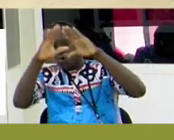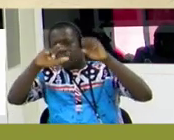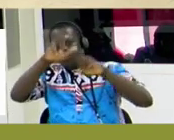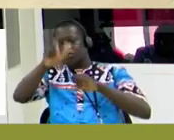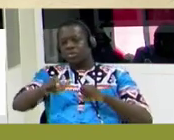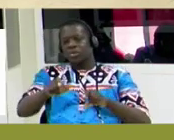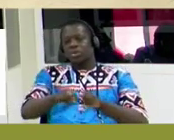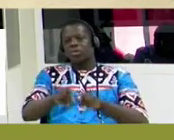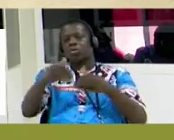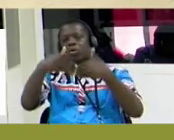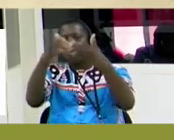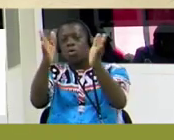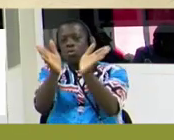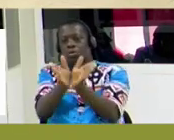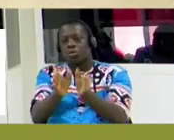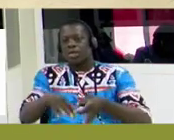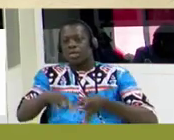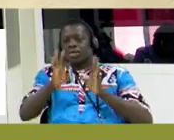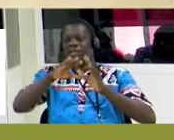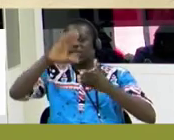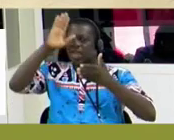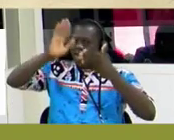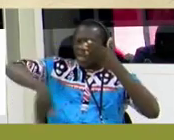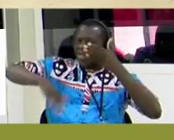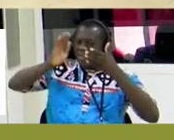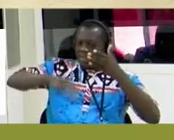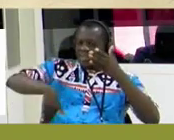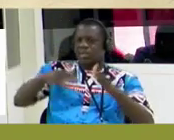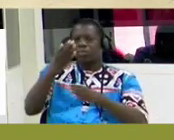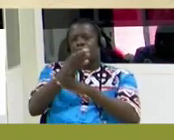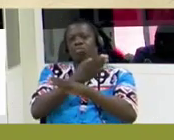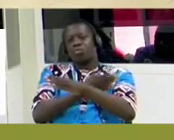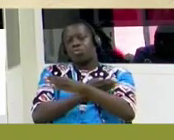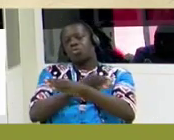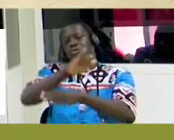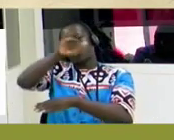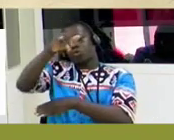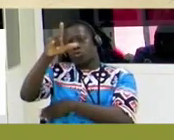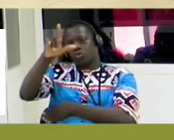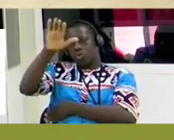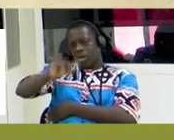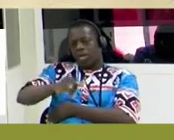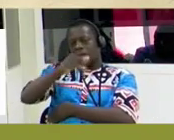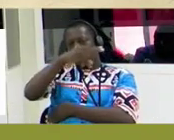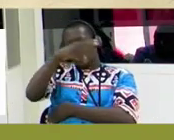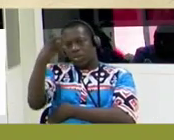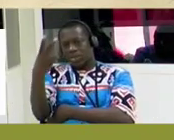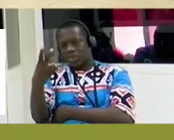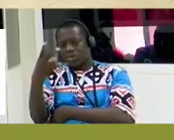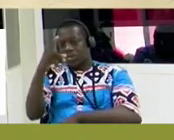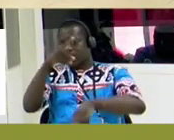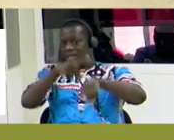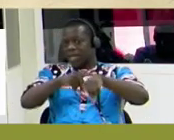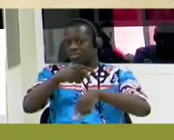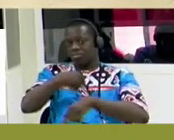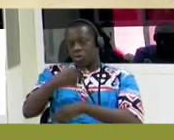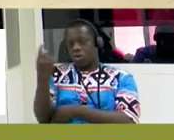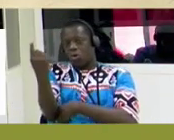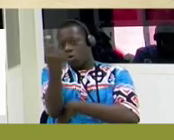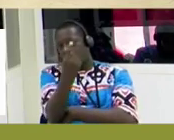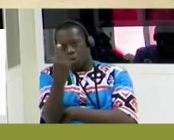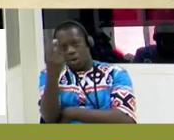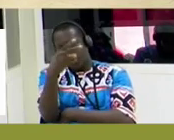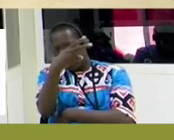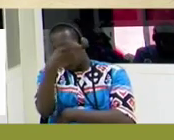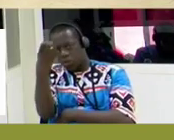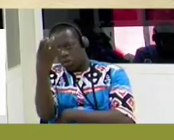the last before the July 22nd. And by that time, I was only 24 years old. So